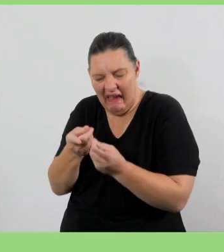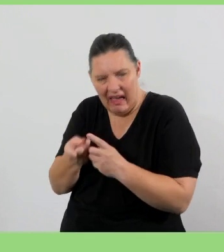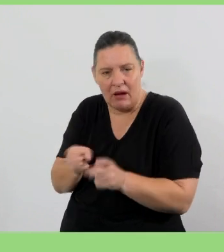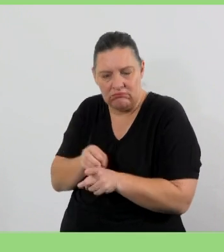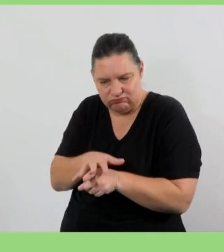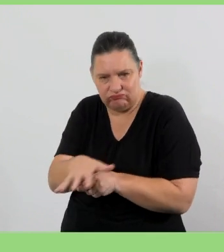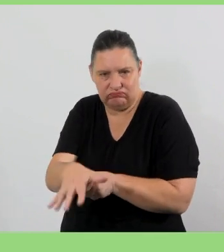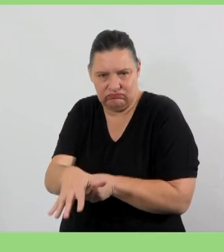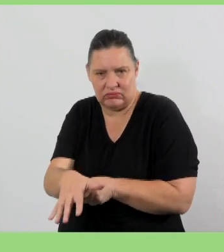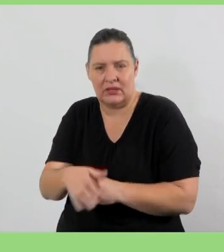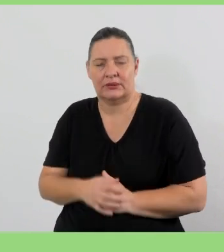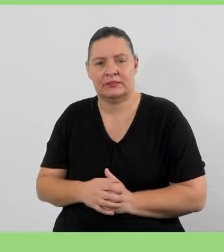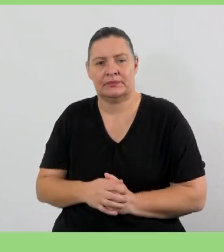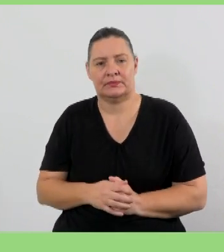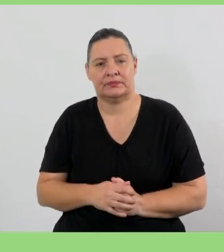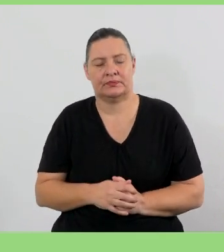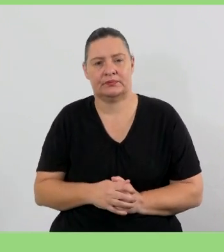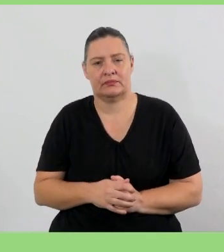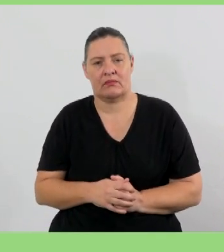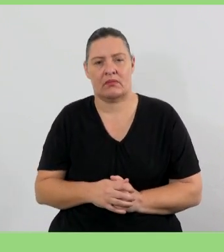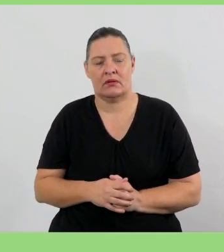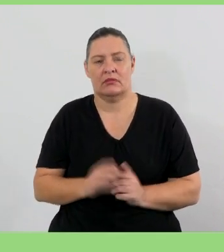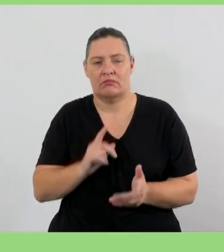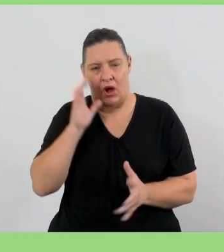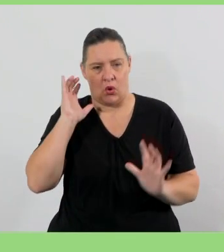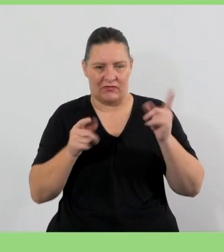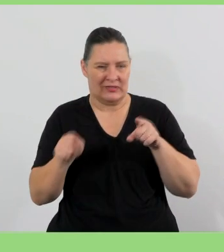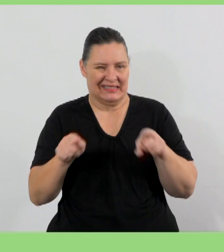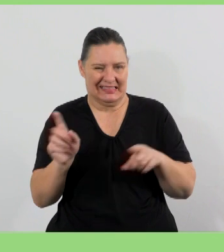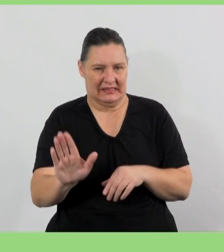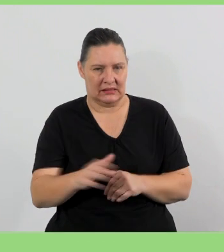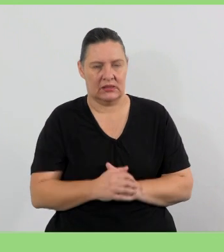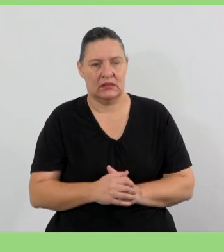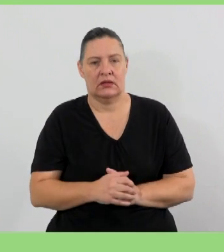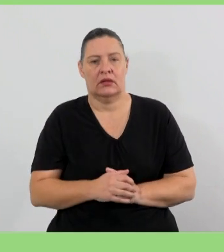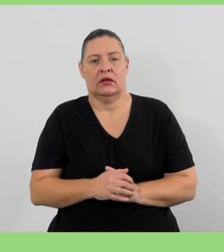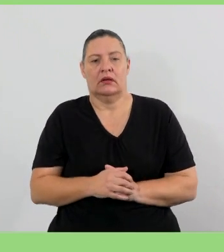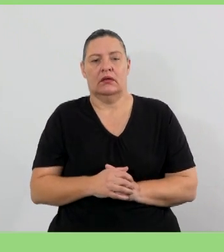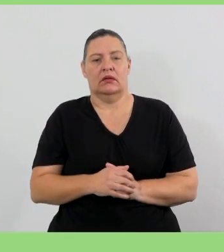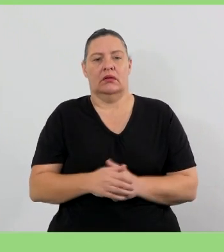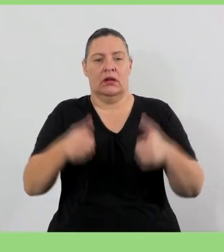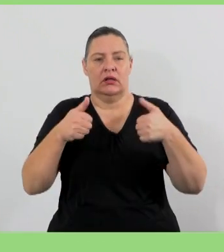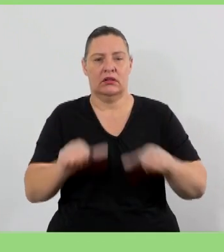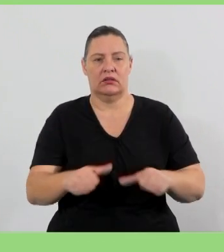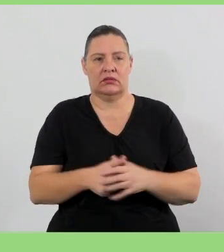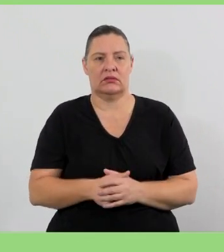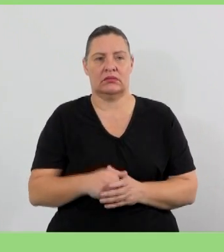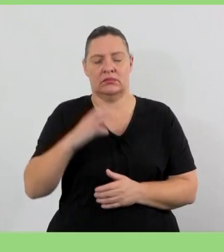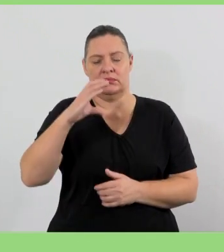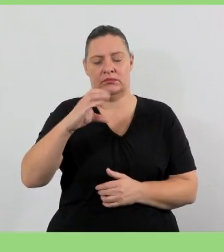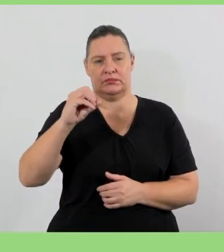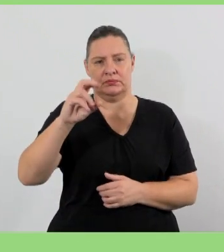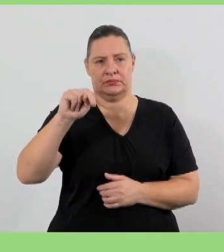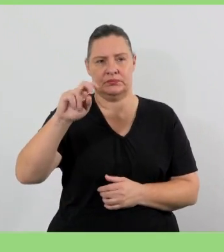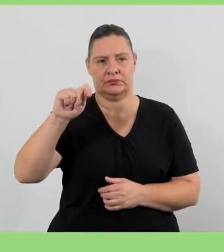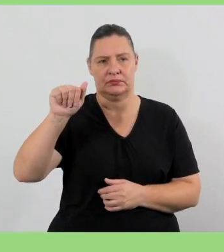being introduced into an environment. So you should not confuse the two. Right, our next term is contamination, which